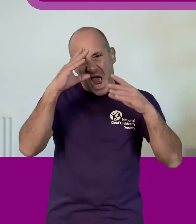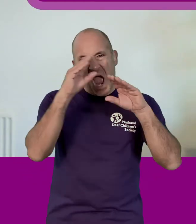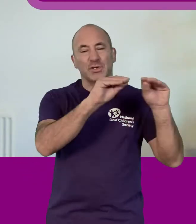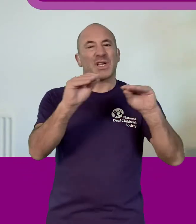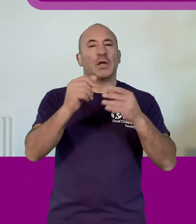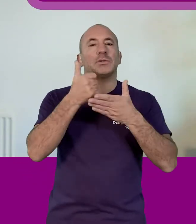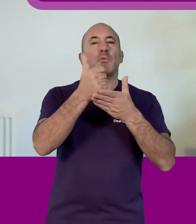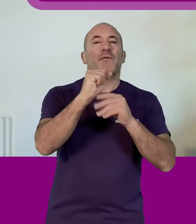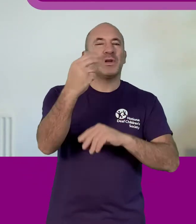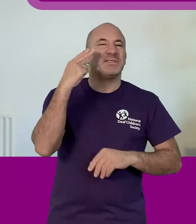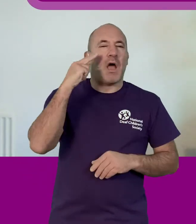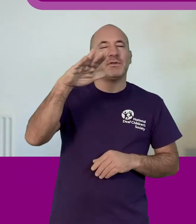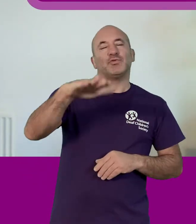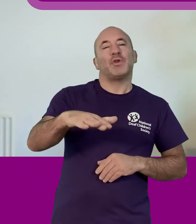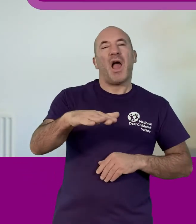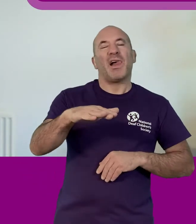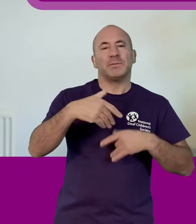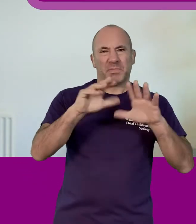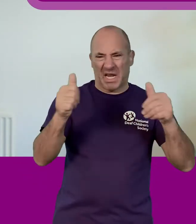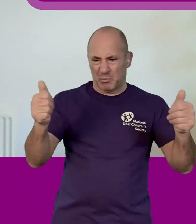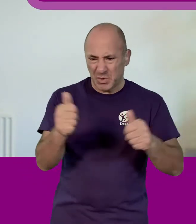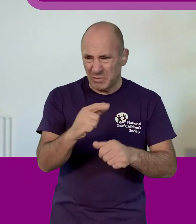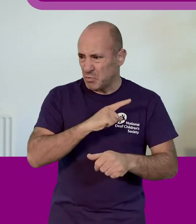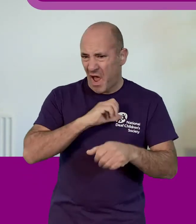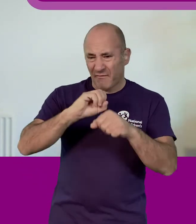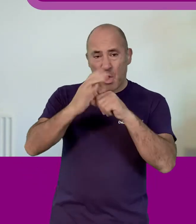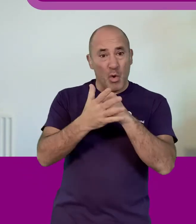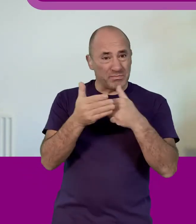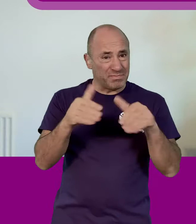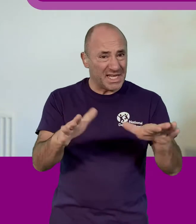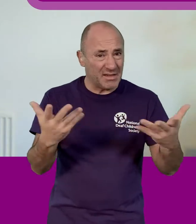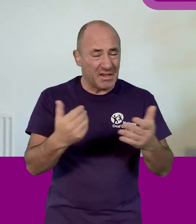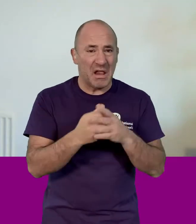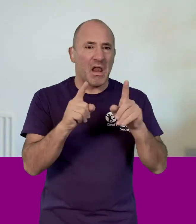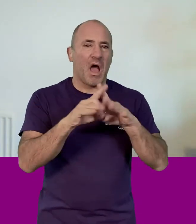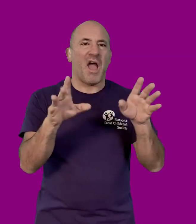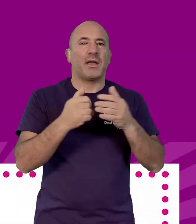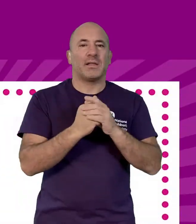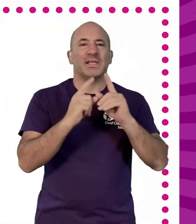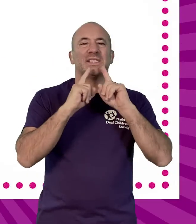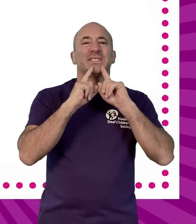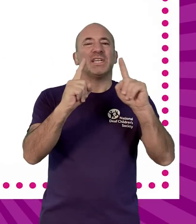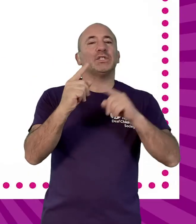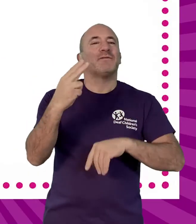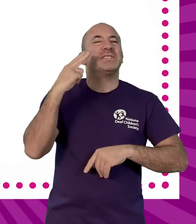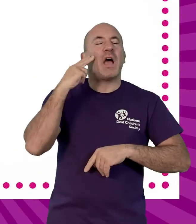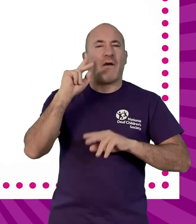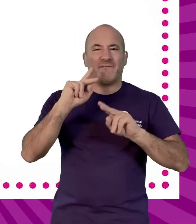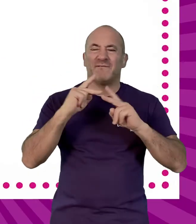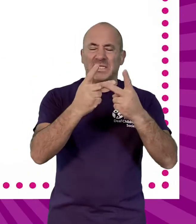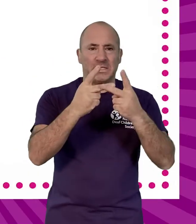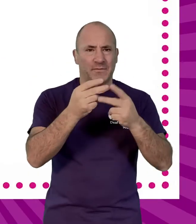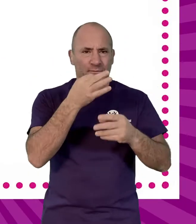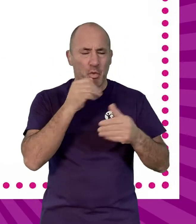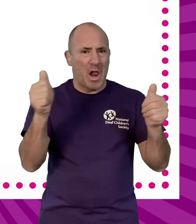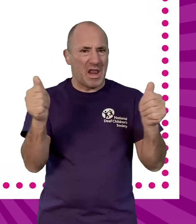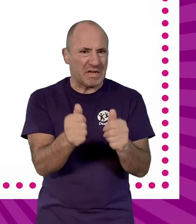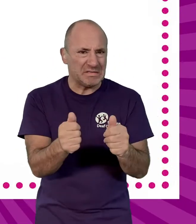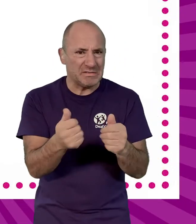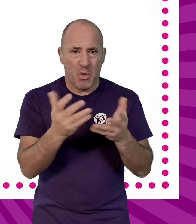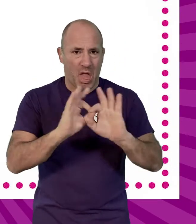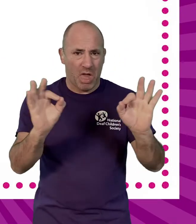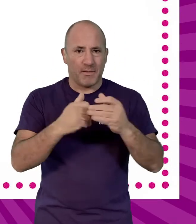Has there been any reduction in education support for your deaf child because of coronavirus? This might include fewer or no visits from a teacher of the